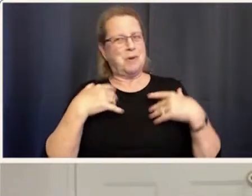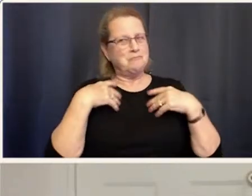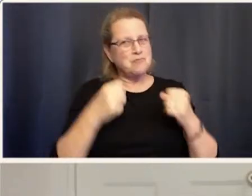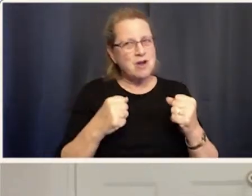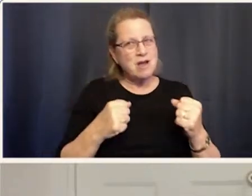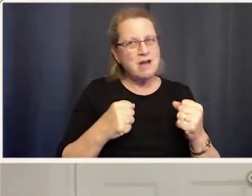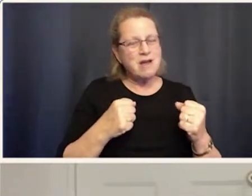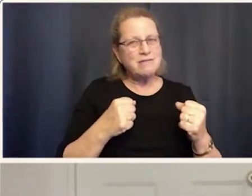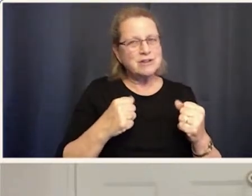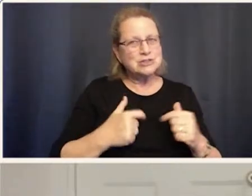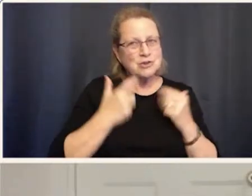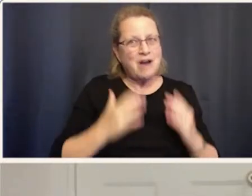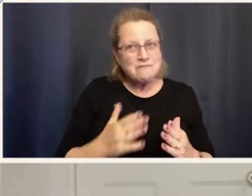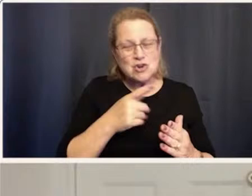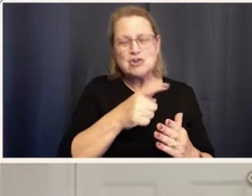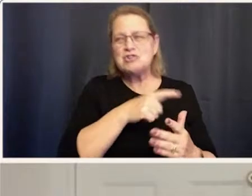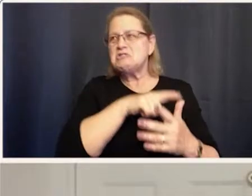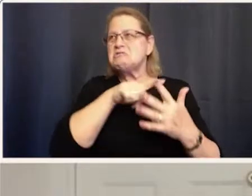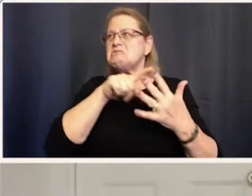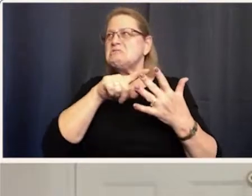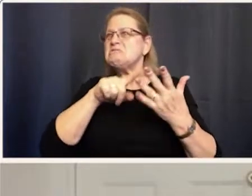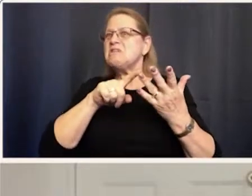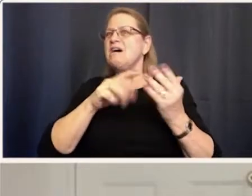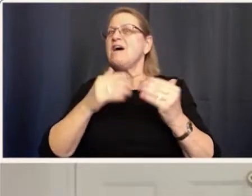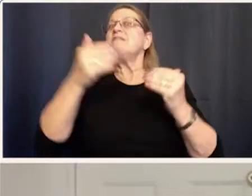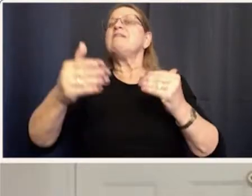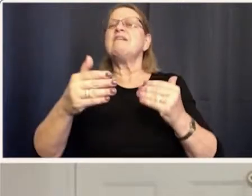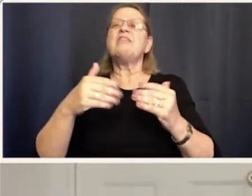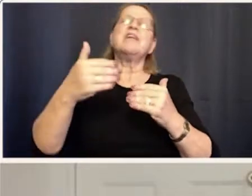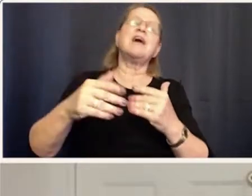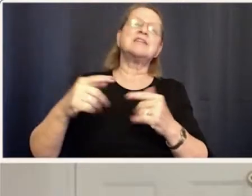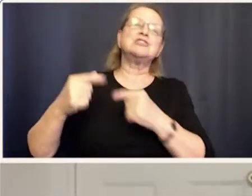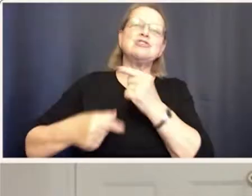inspiring survivor, and a group of our next generation